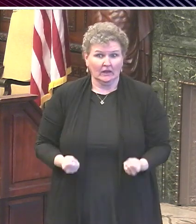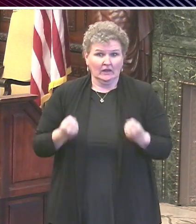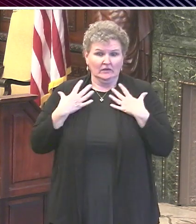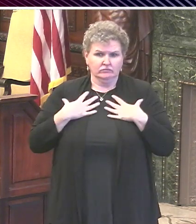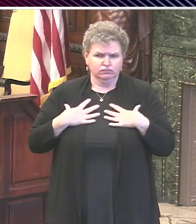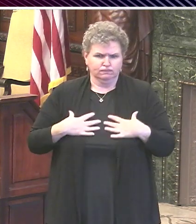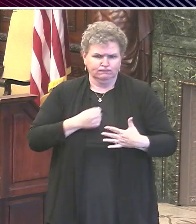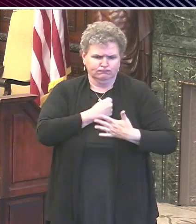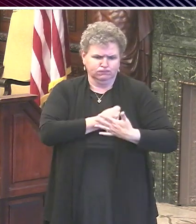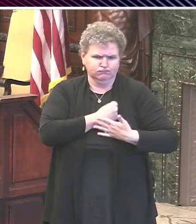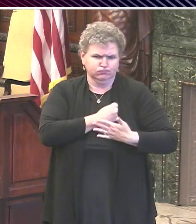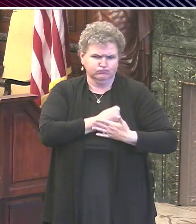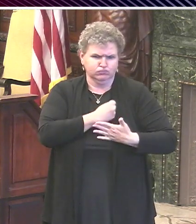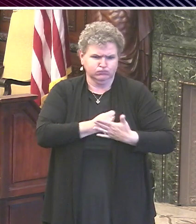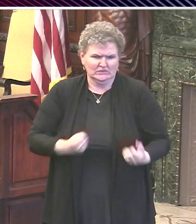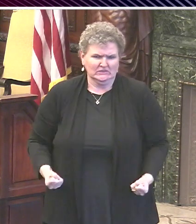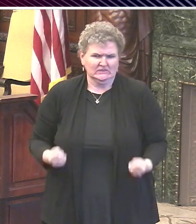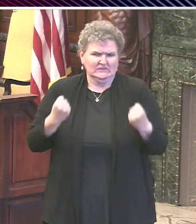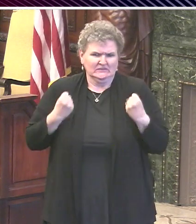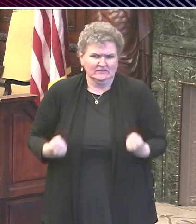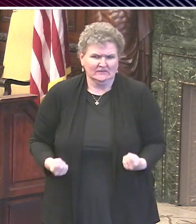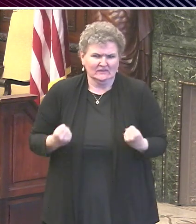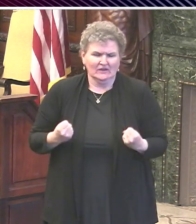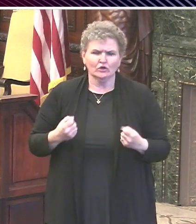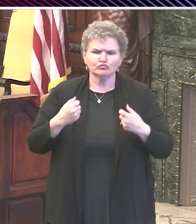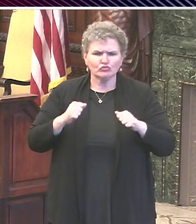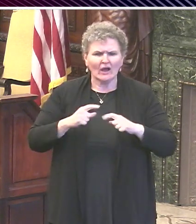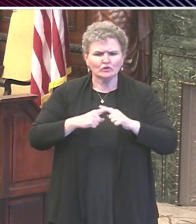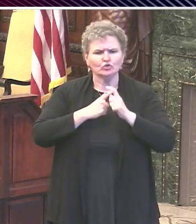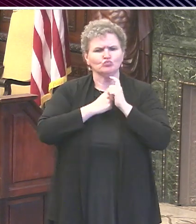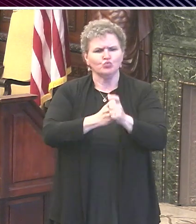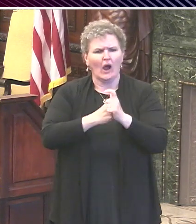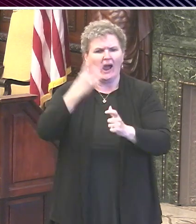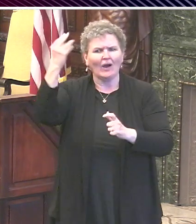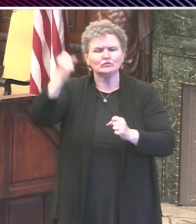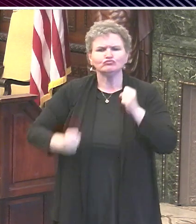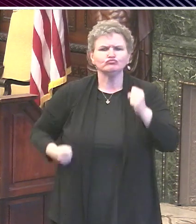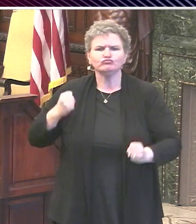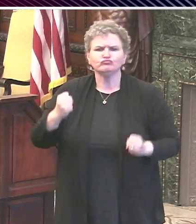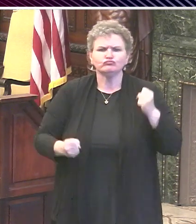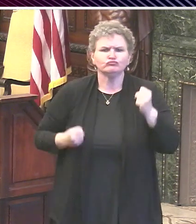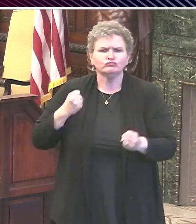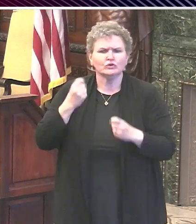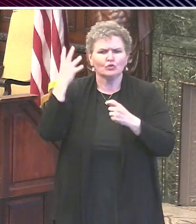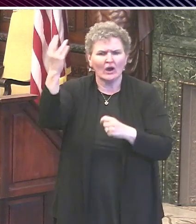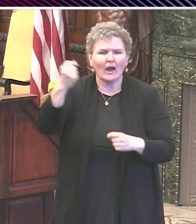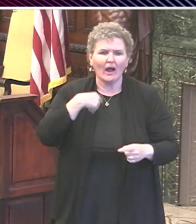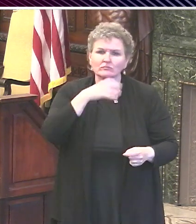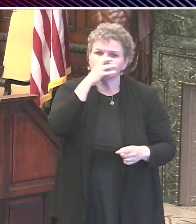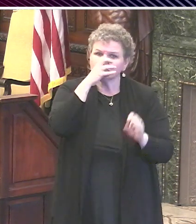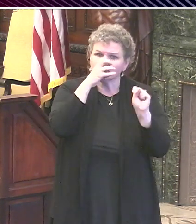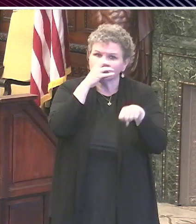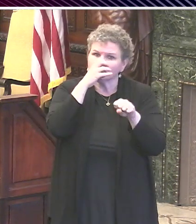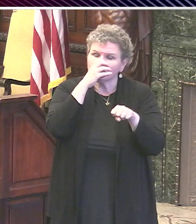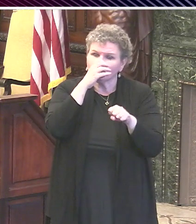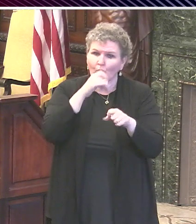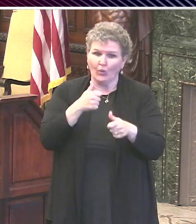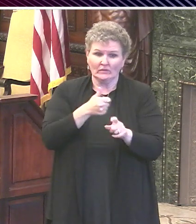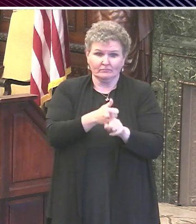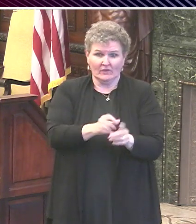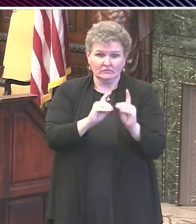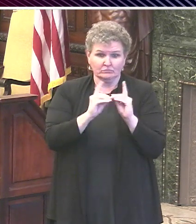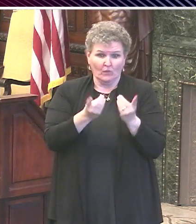that gyms are following these safety standards so we don't have risk at these facilities. So the Department of Public Health, hold on 1 second.